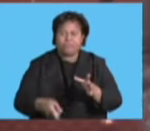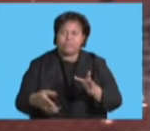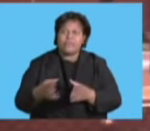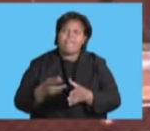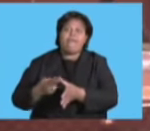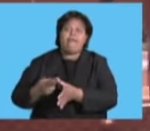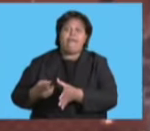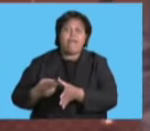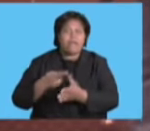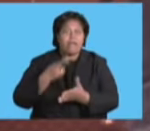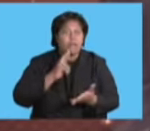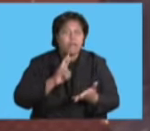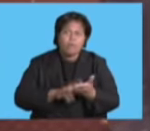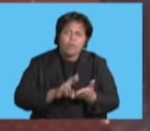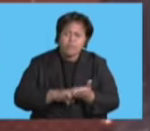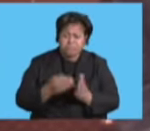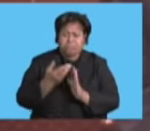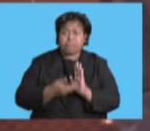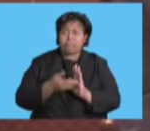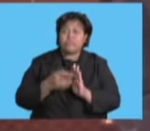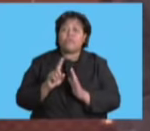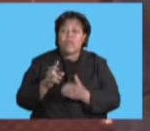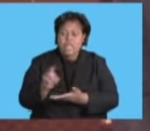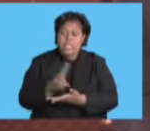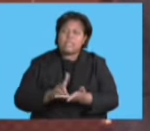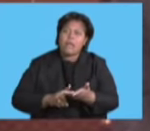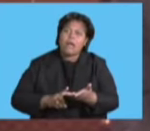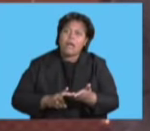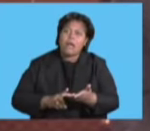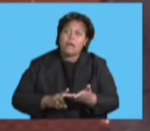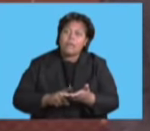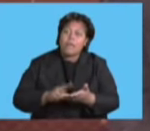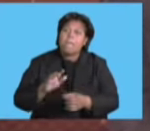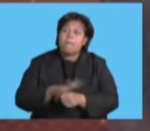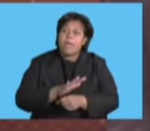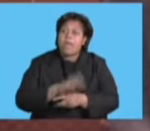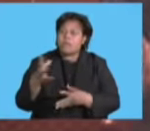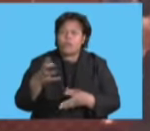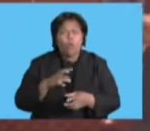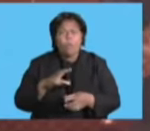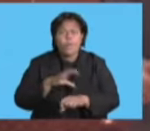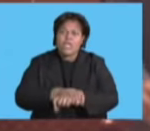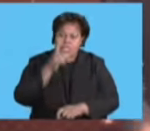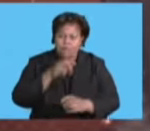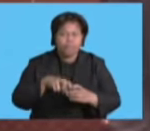For that, what is this report's finding is designed to get police off the